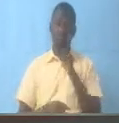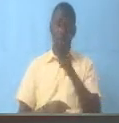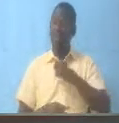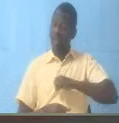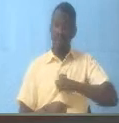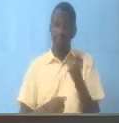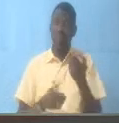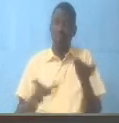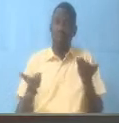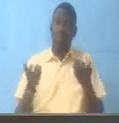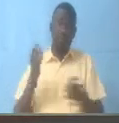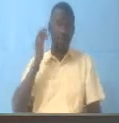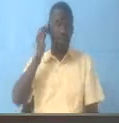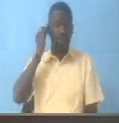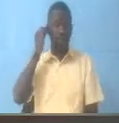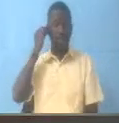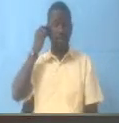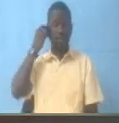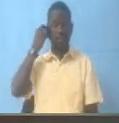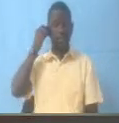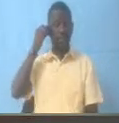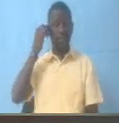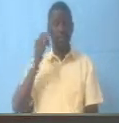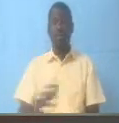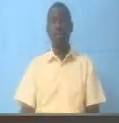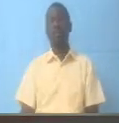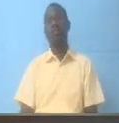rey ñii ñu jàpp leen ñii ñu dal di leen toroxal.